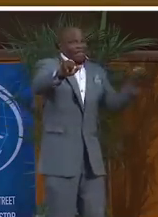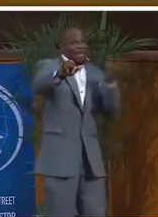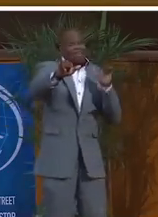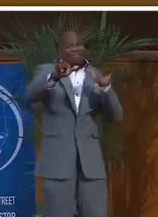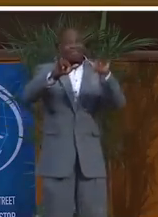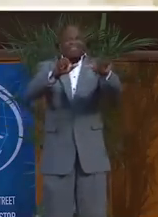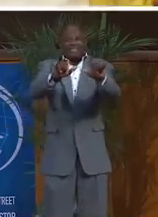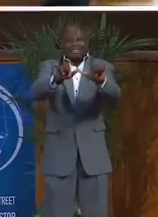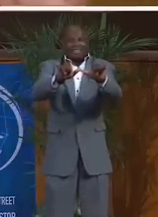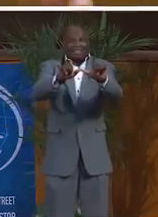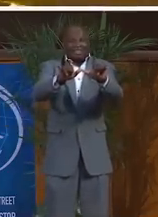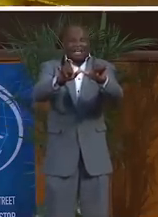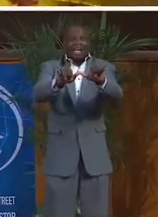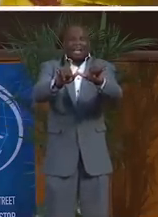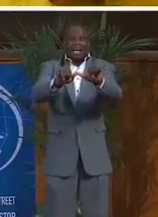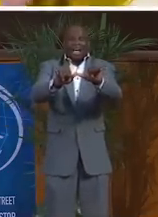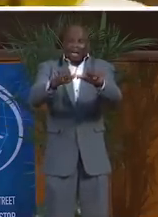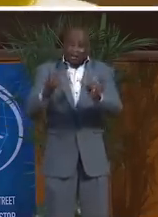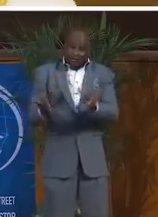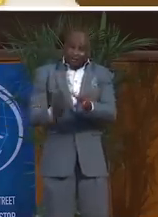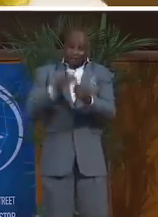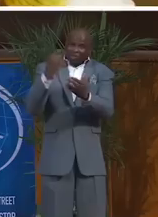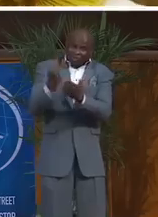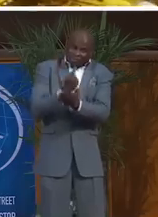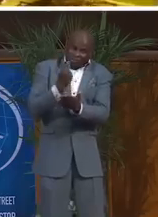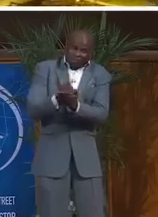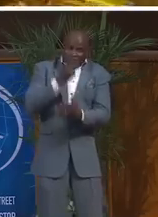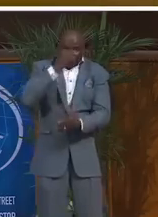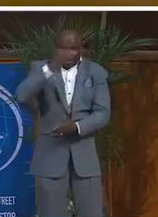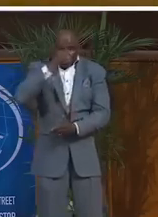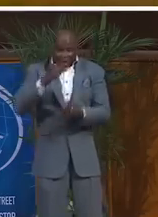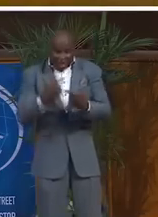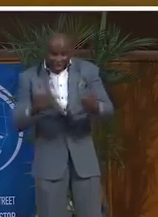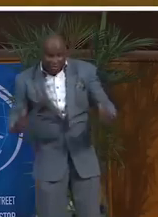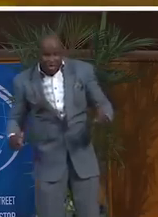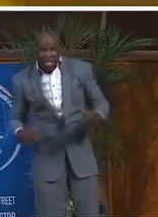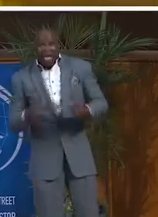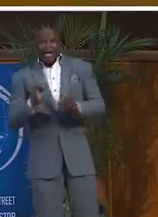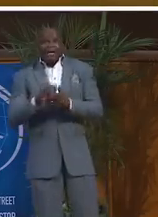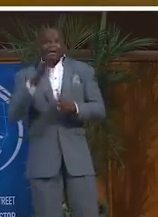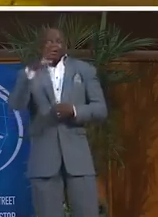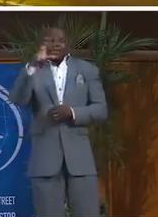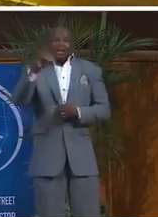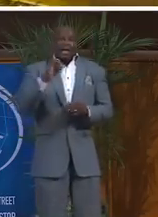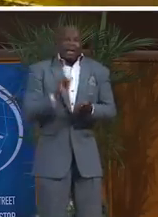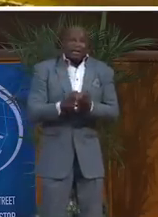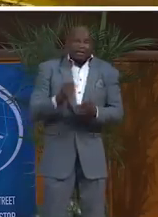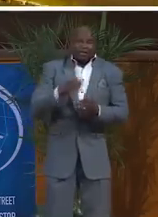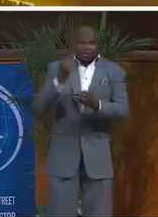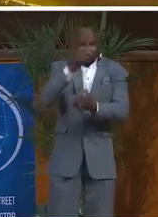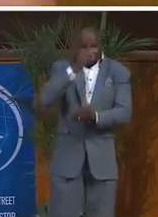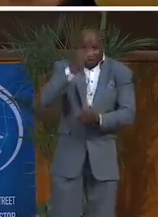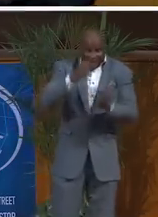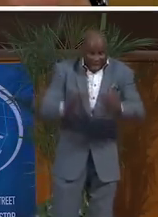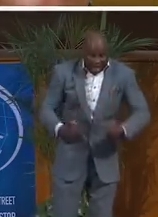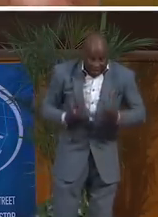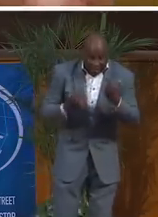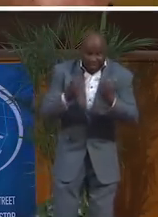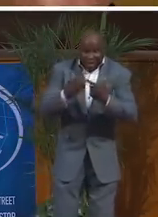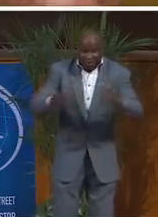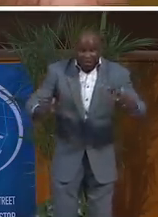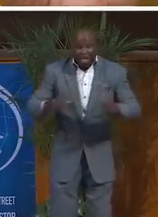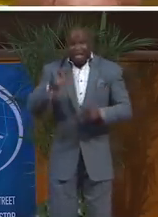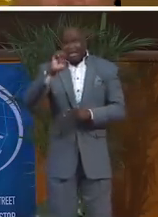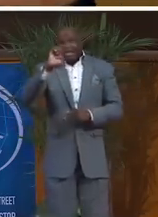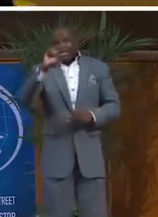ever. In the original Greek, which is why you want your pastor to go to school and study, in the original Greek, the term